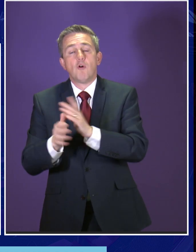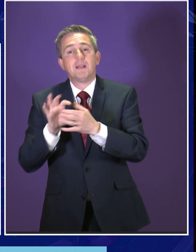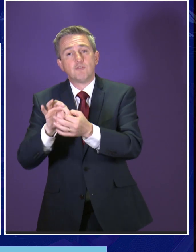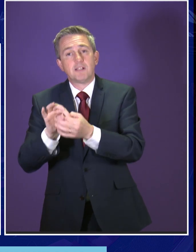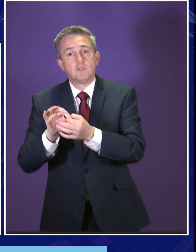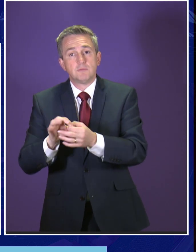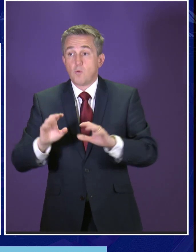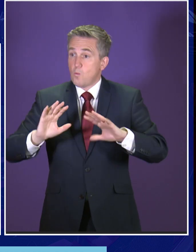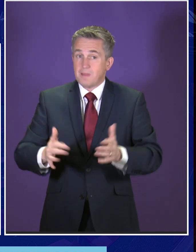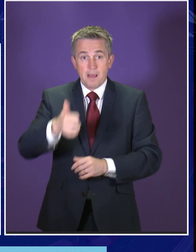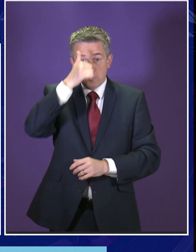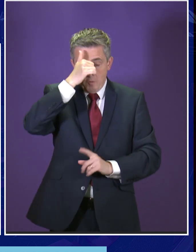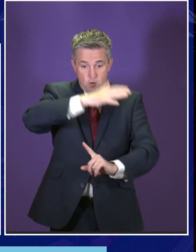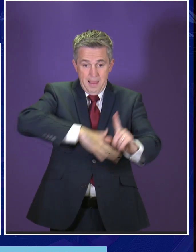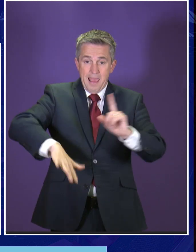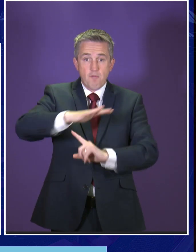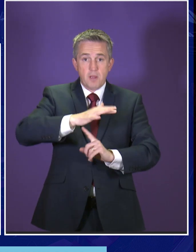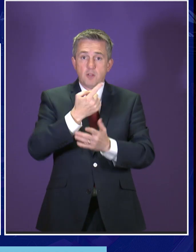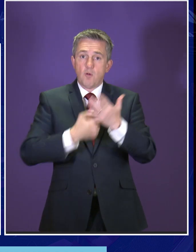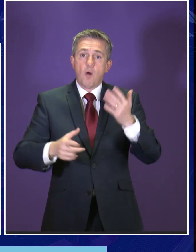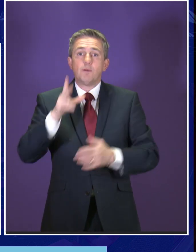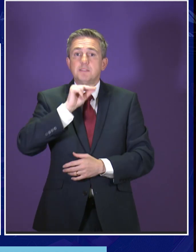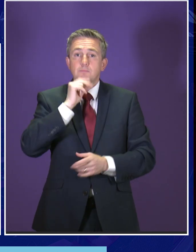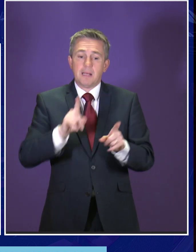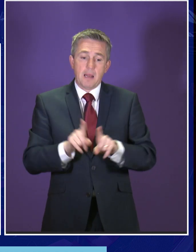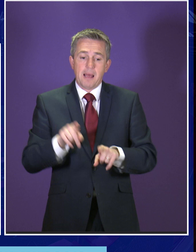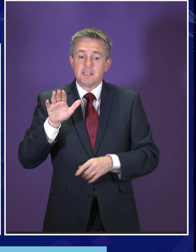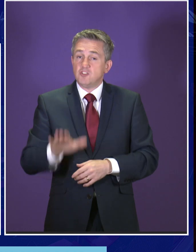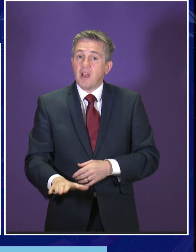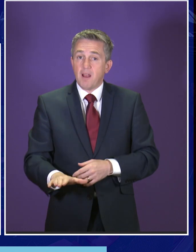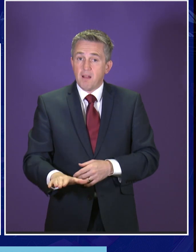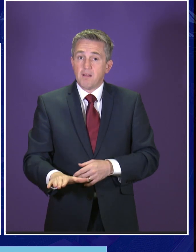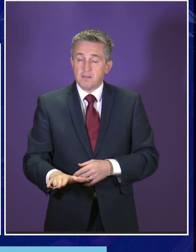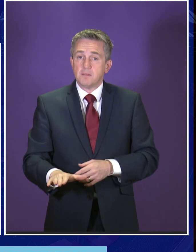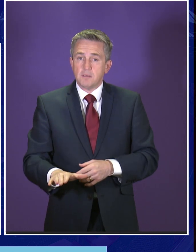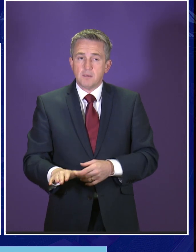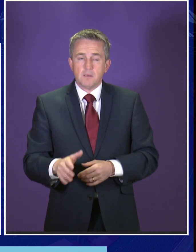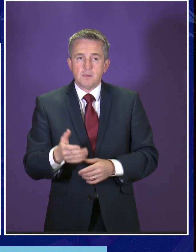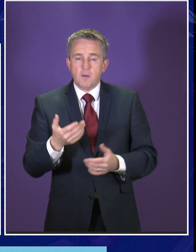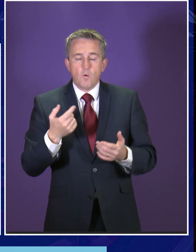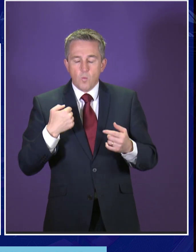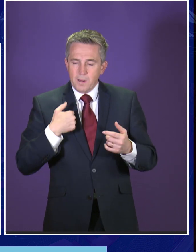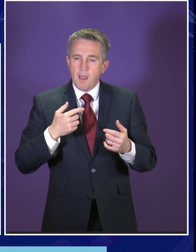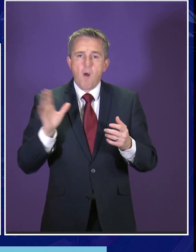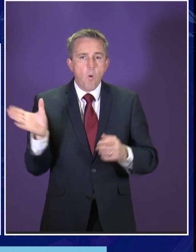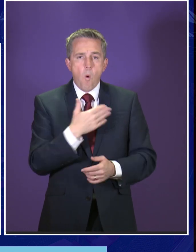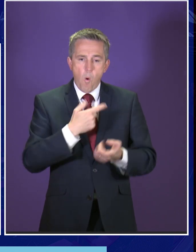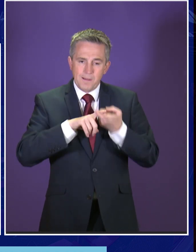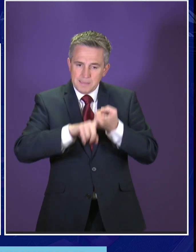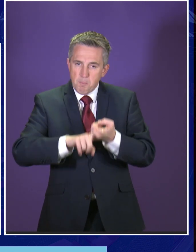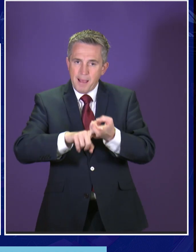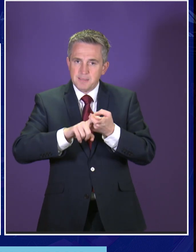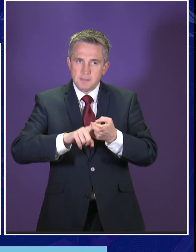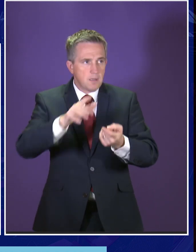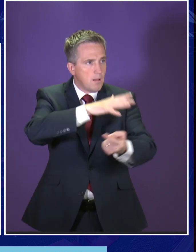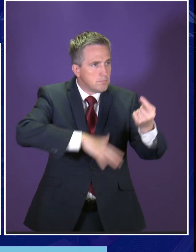Have no knowledge of landscape, you are destined to only speak like a child. There is a network of interdependence. And so it is